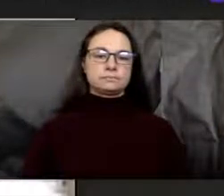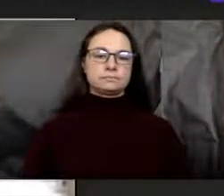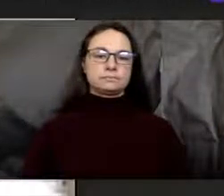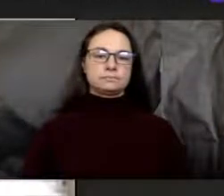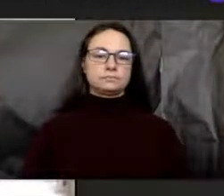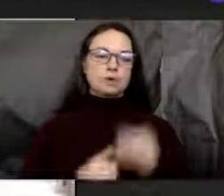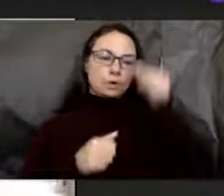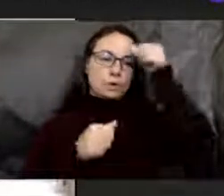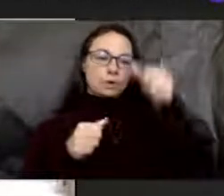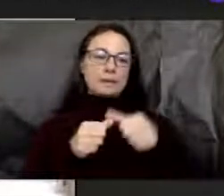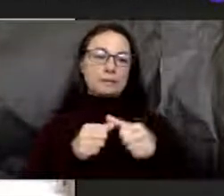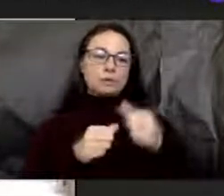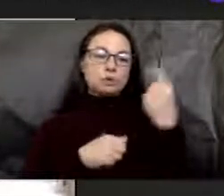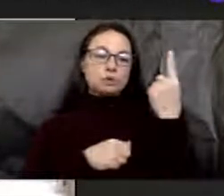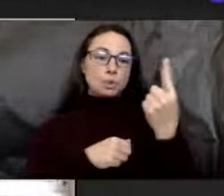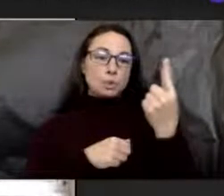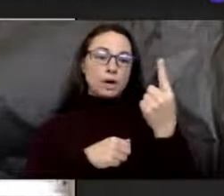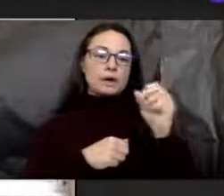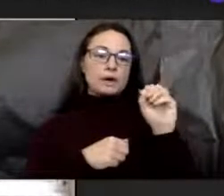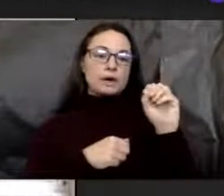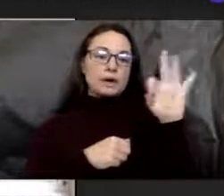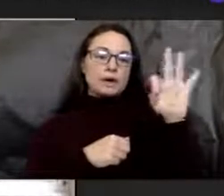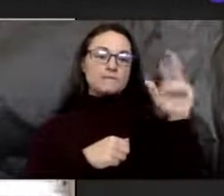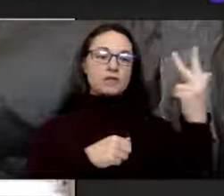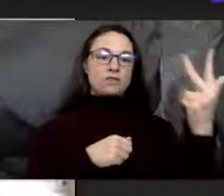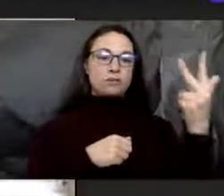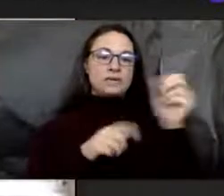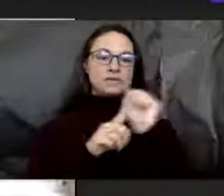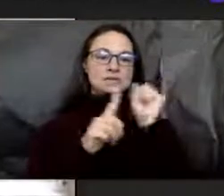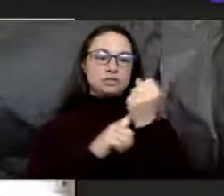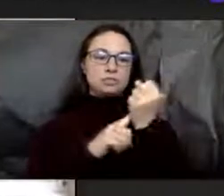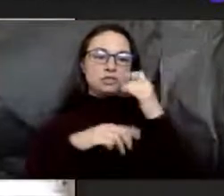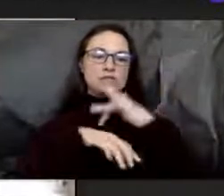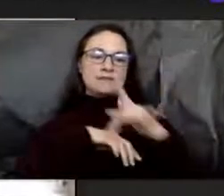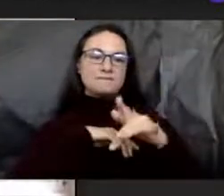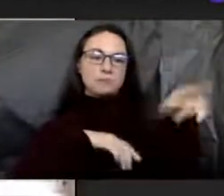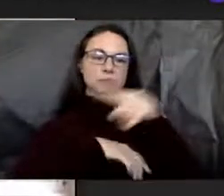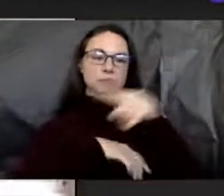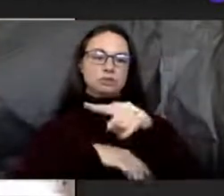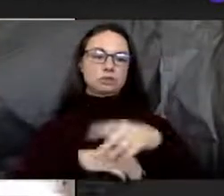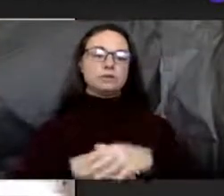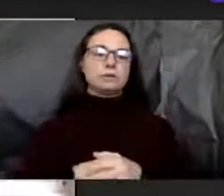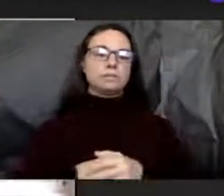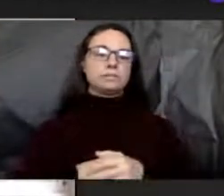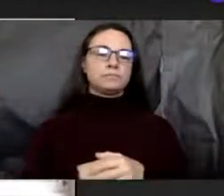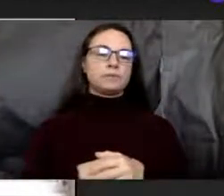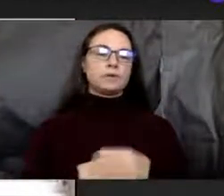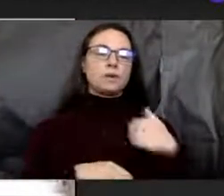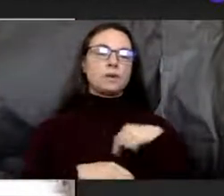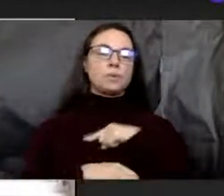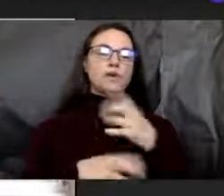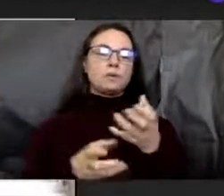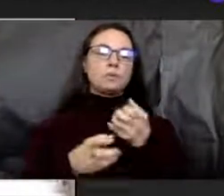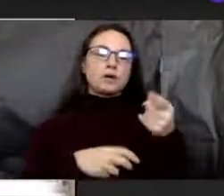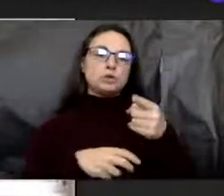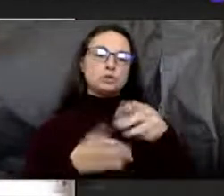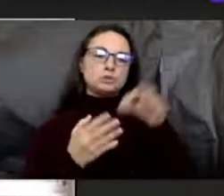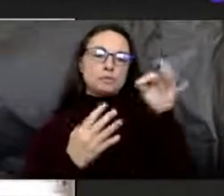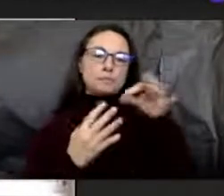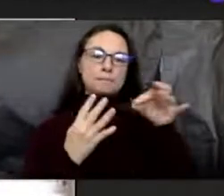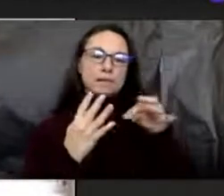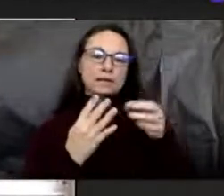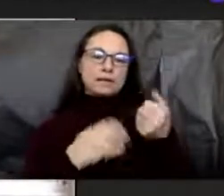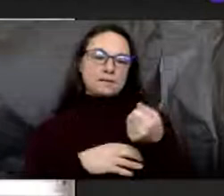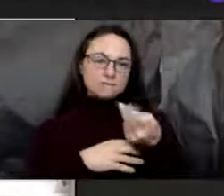Remember that this is just one of 3 situations we have available to us. We want you to pick a couple of them that you